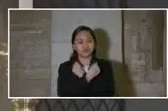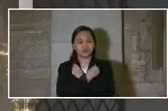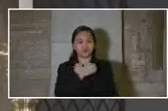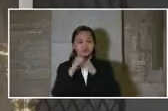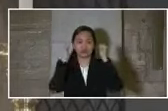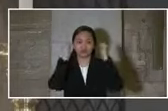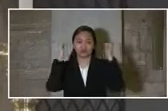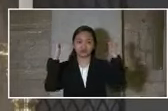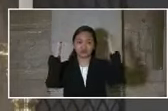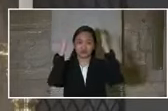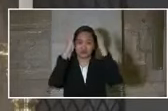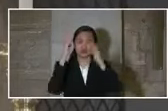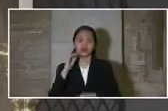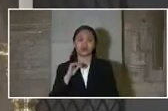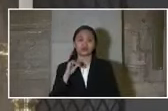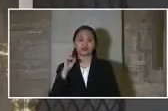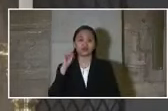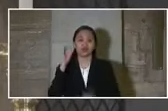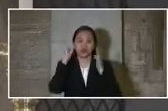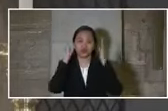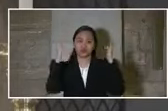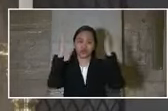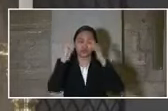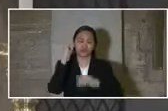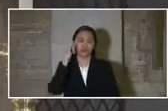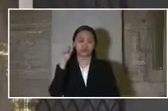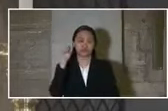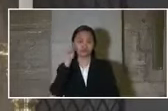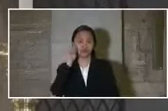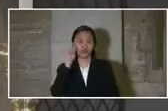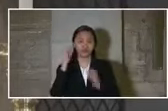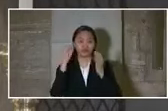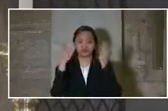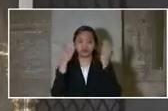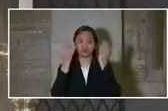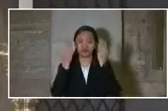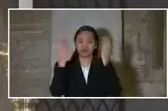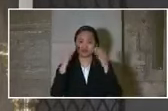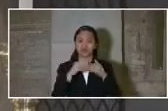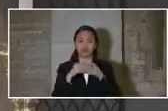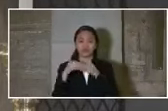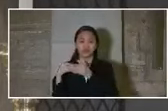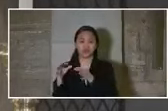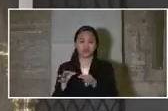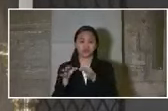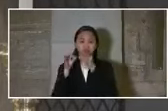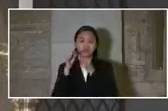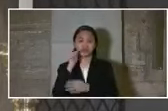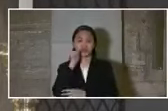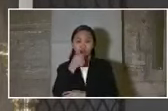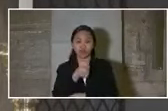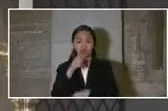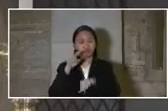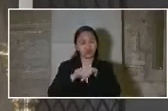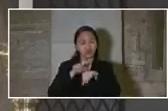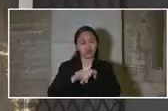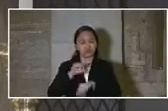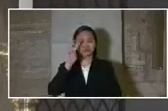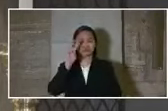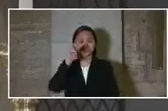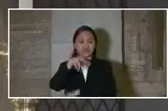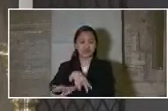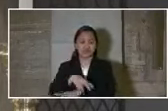Archbishop Cardinal Jose Advincula will celebrate the Mass tomorrow at 6 p.m.